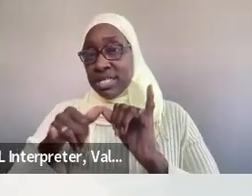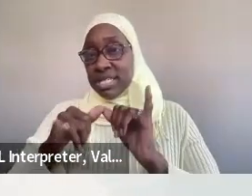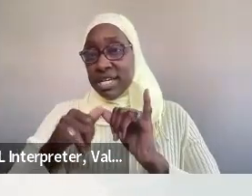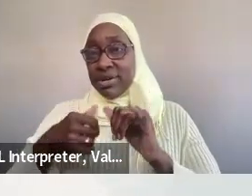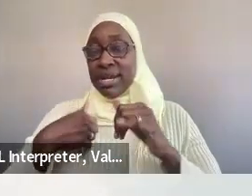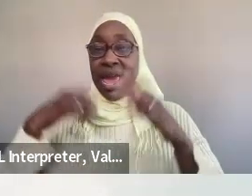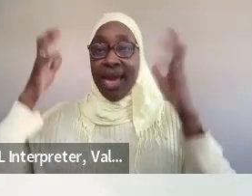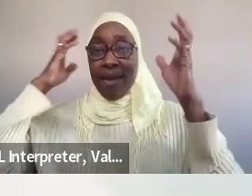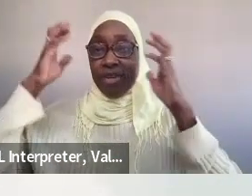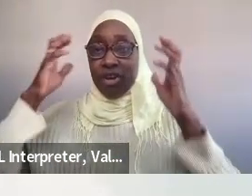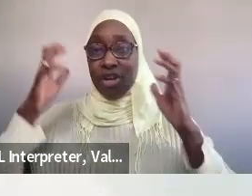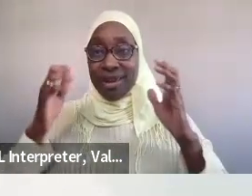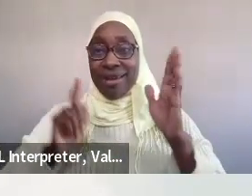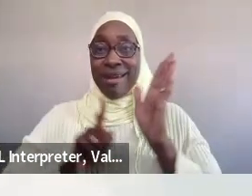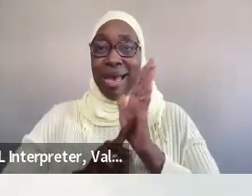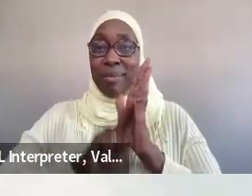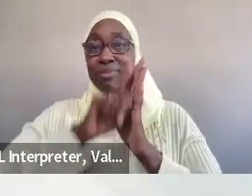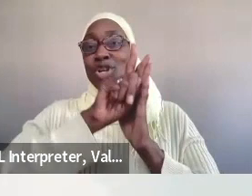And